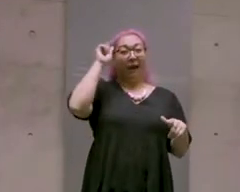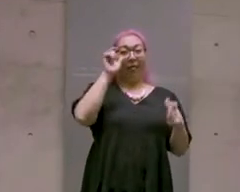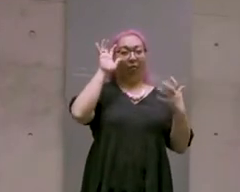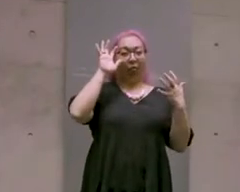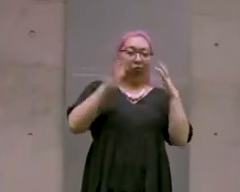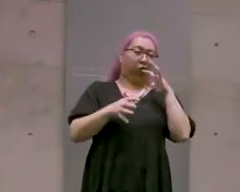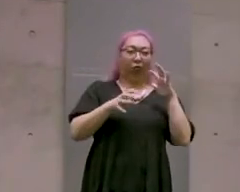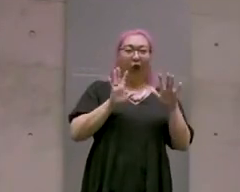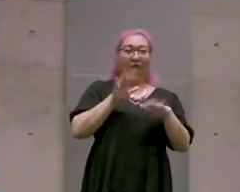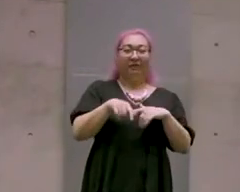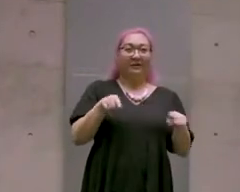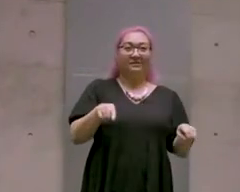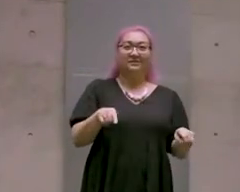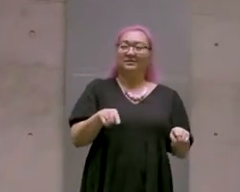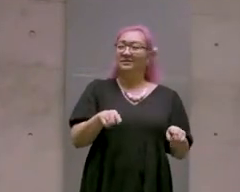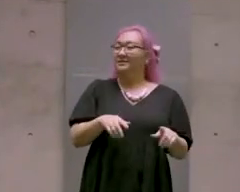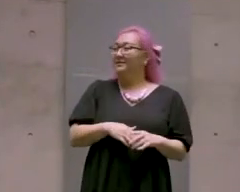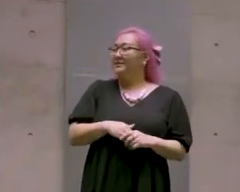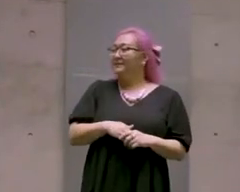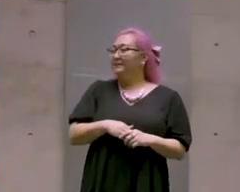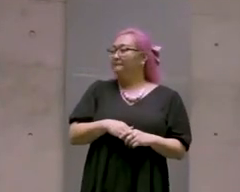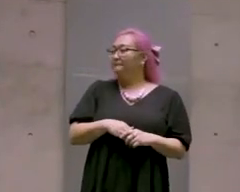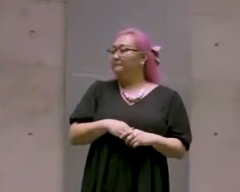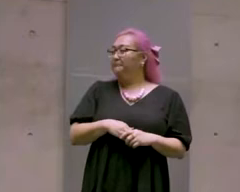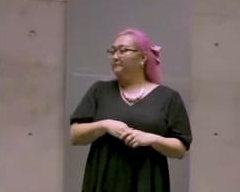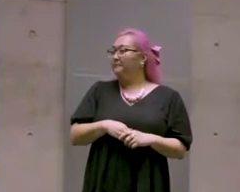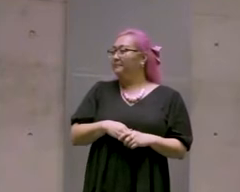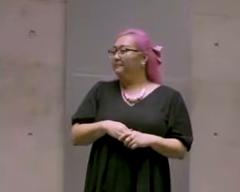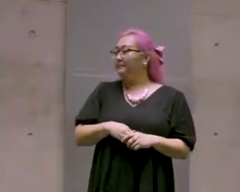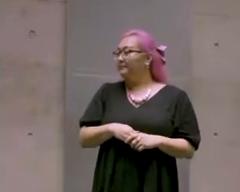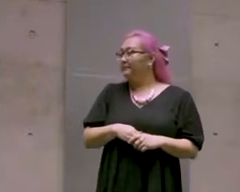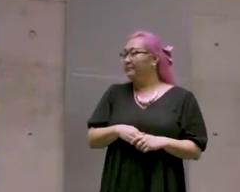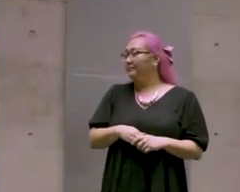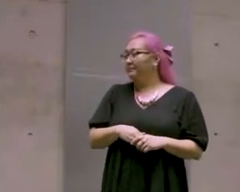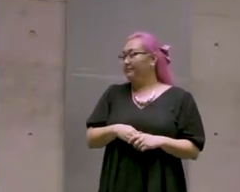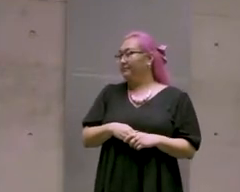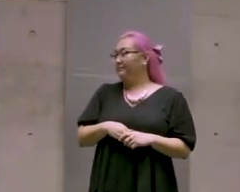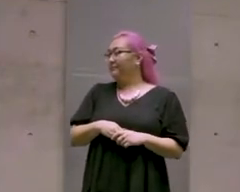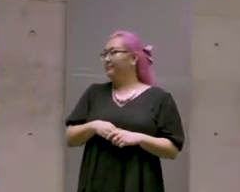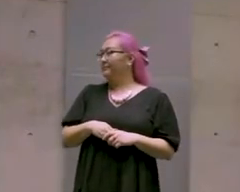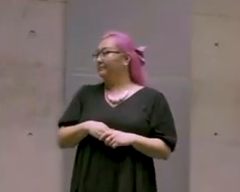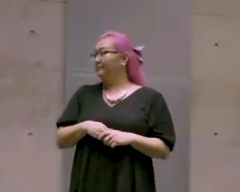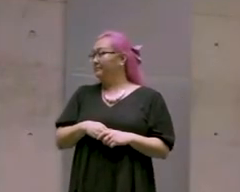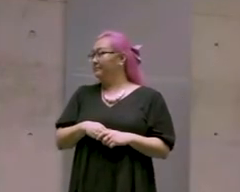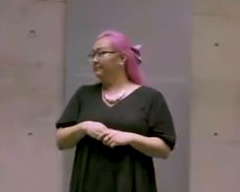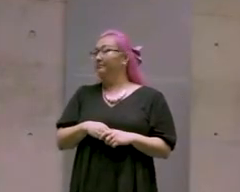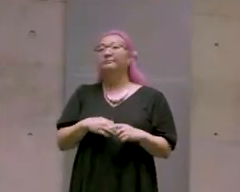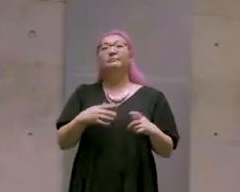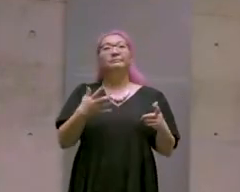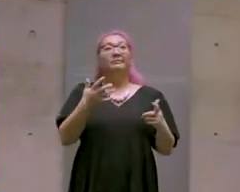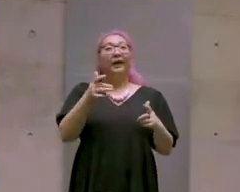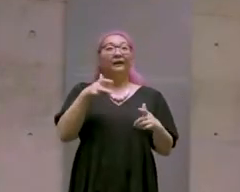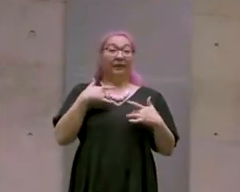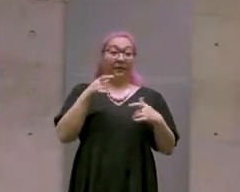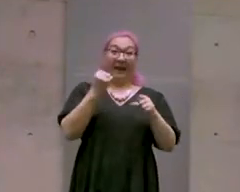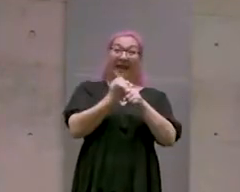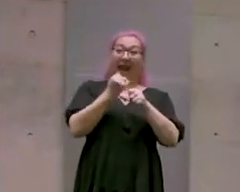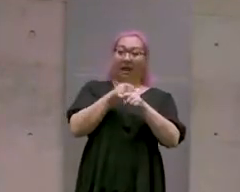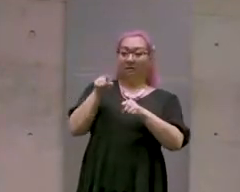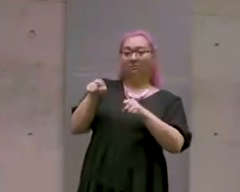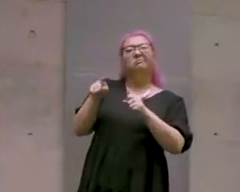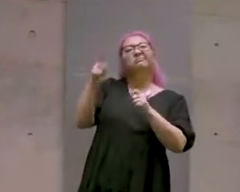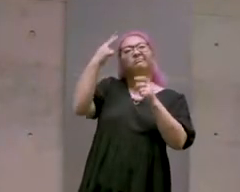kind of to the previous point, like Volume is a game about a character dealing with being seen by people. And I think that